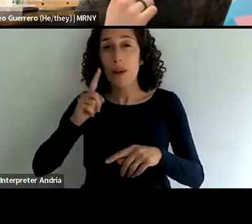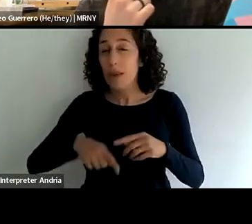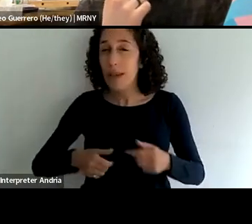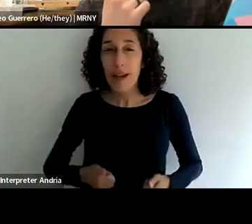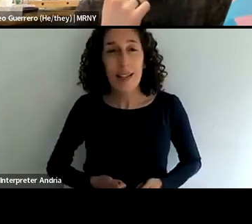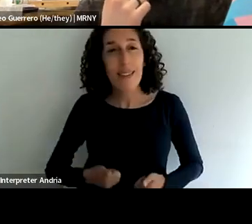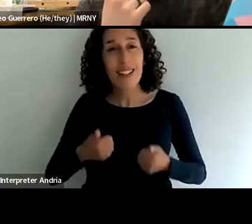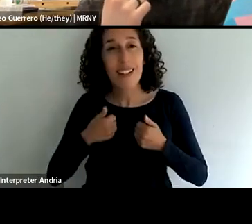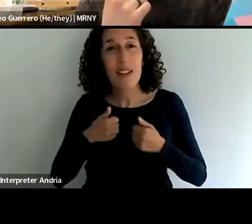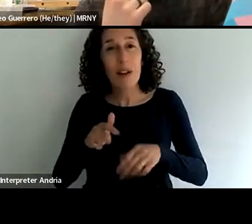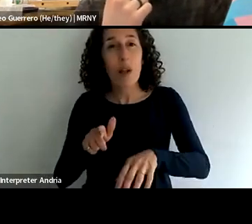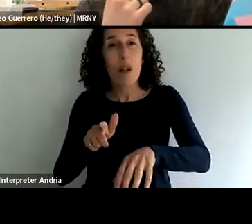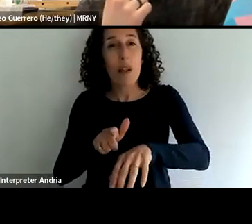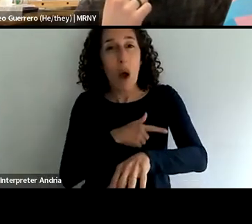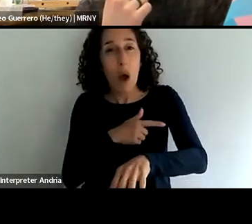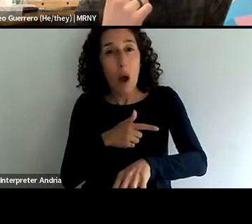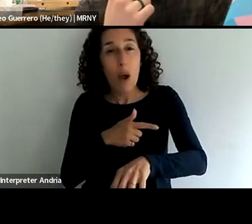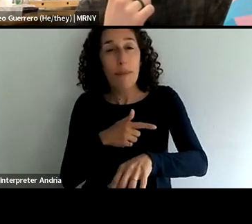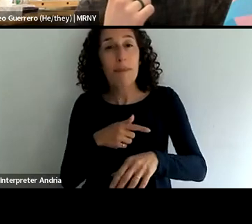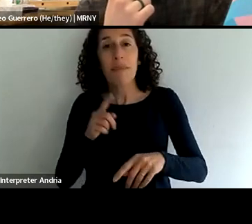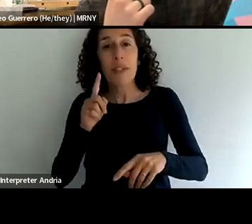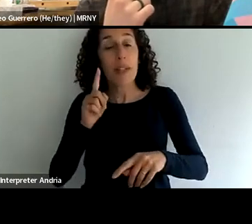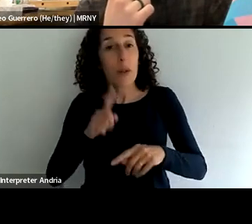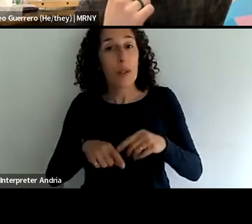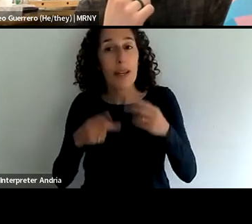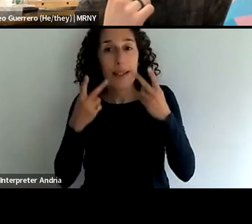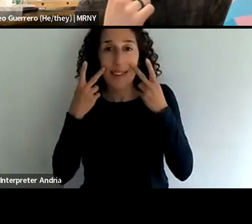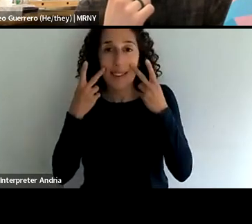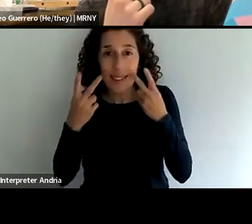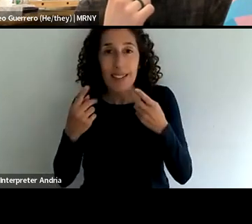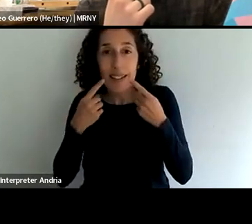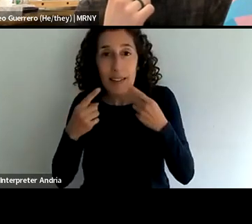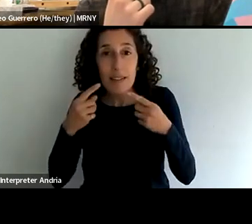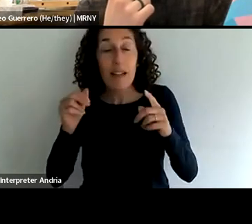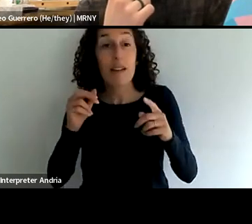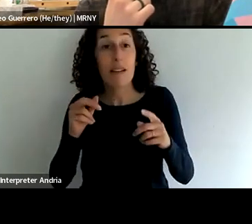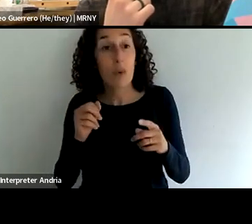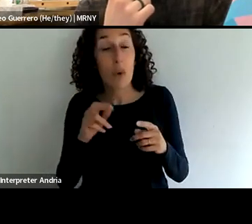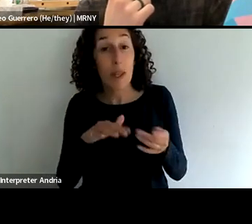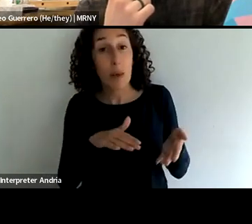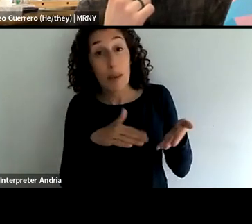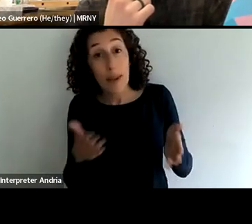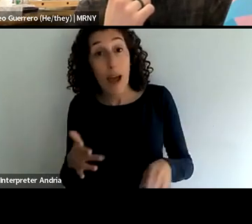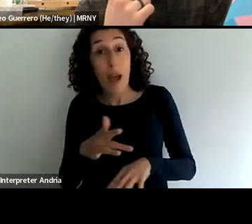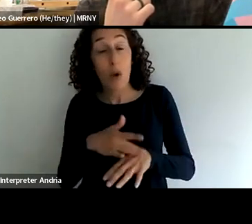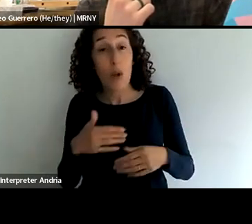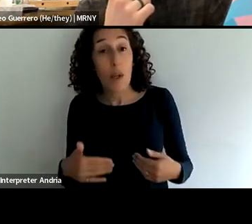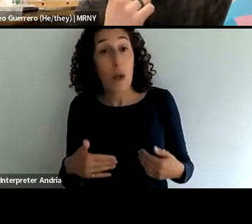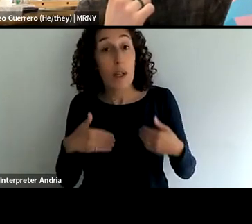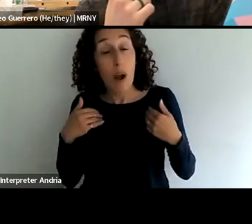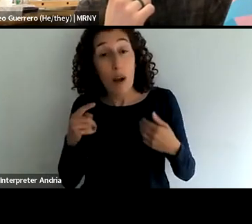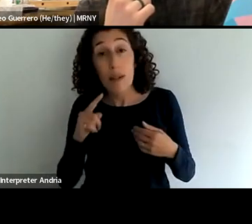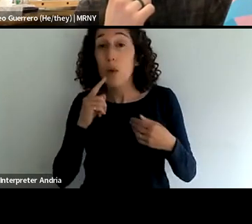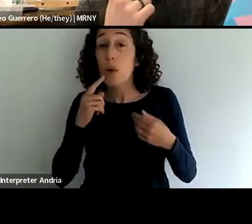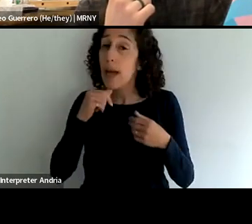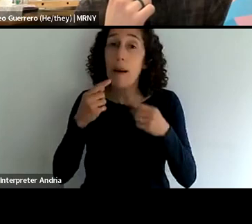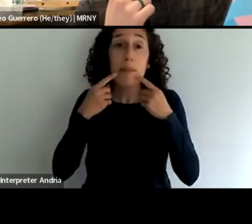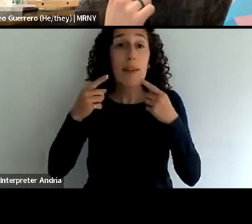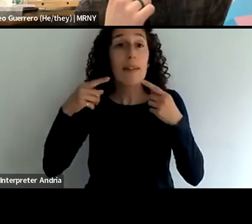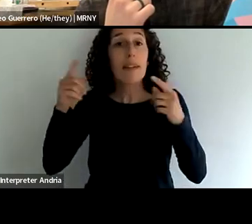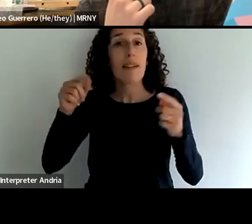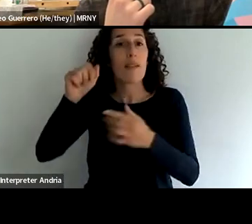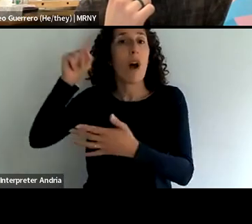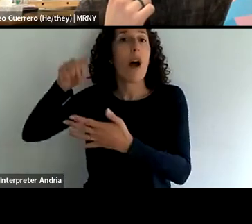it to see their name on a TV show, or to get a book deal, or to do any of the stuff that I'm doing.